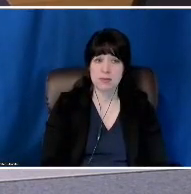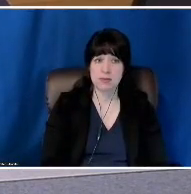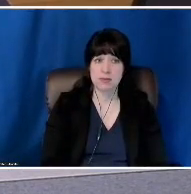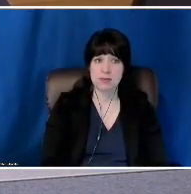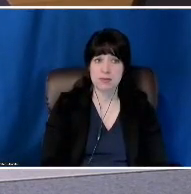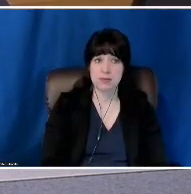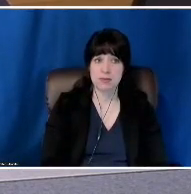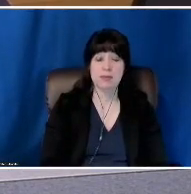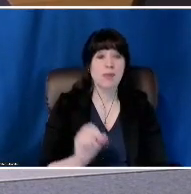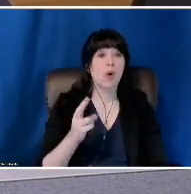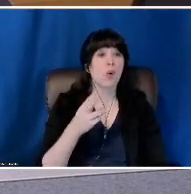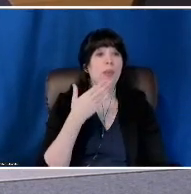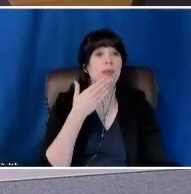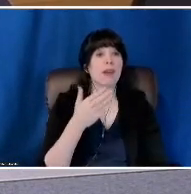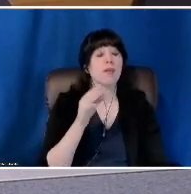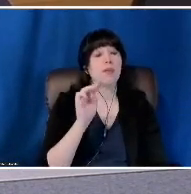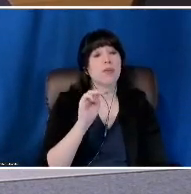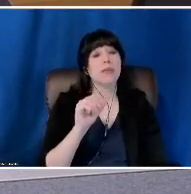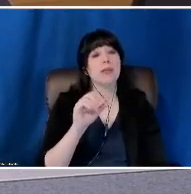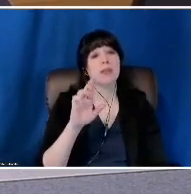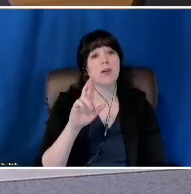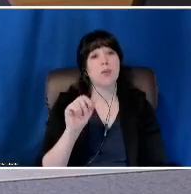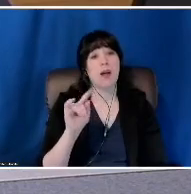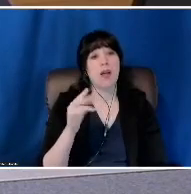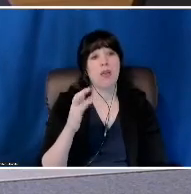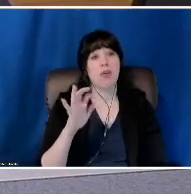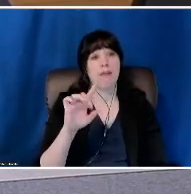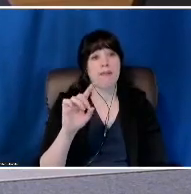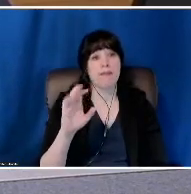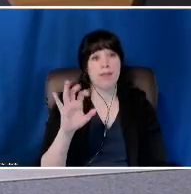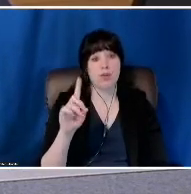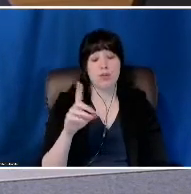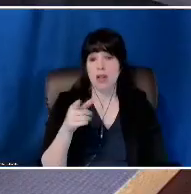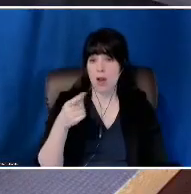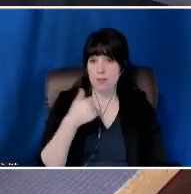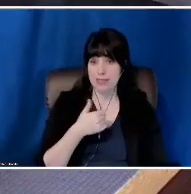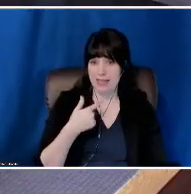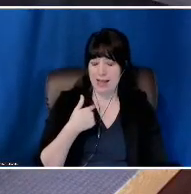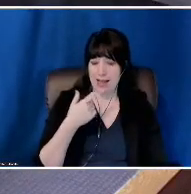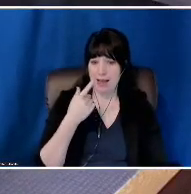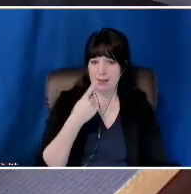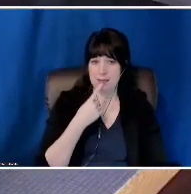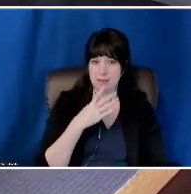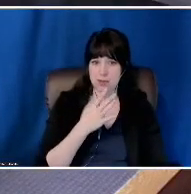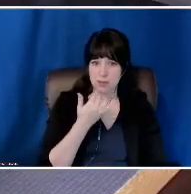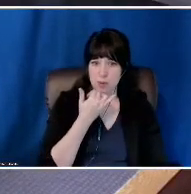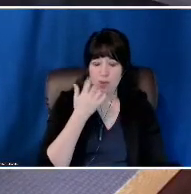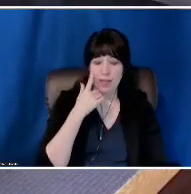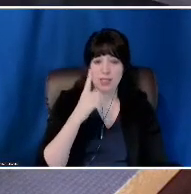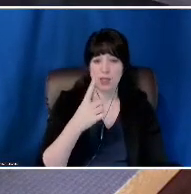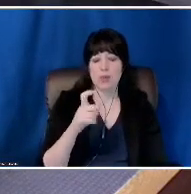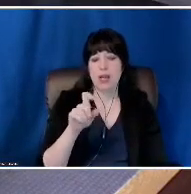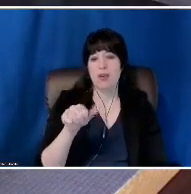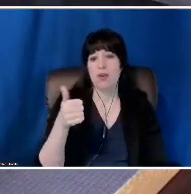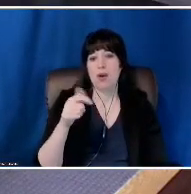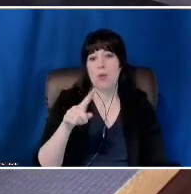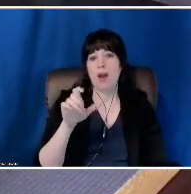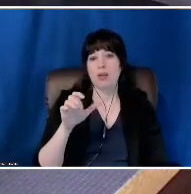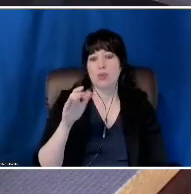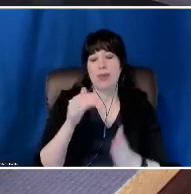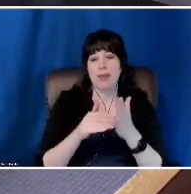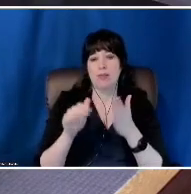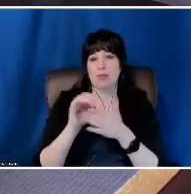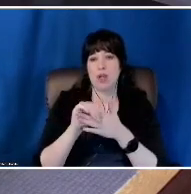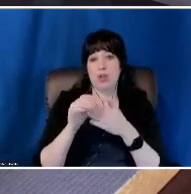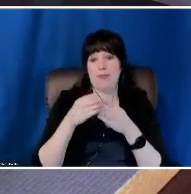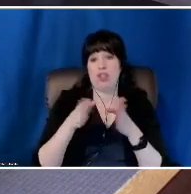Oh, thank you, Ms. Rutherford. Yes, I need to correct the record because I misspoke, because there was another $100,000 of general fund